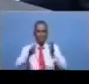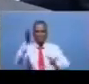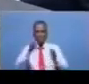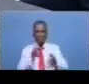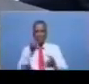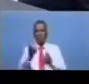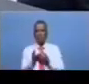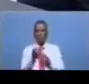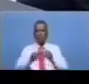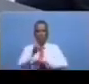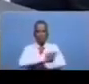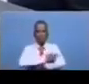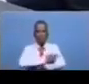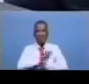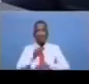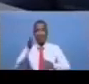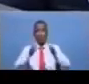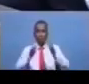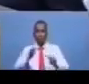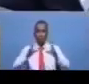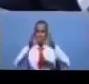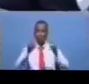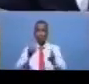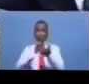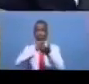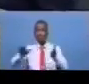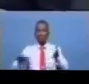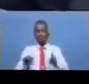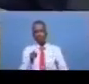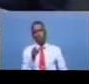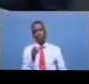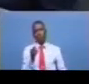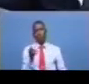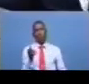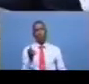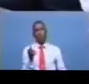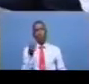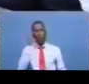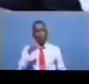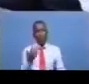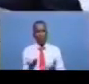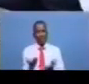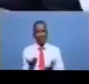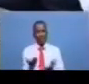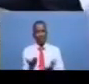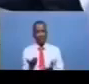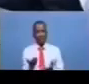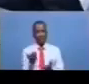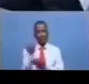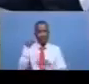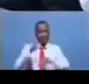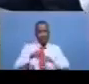a ene court so na ye nya adwen nanso ye wo asem bi esi smart bible asem